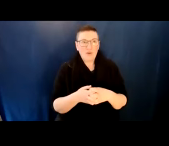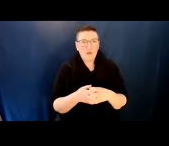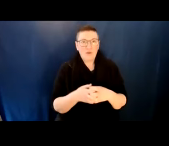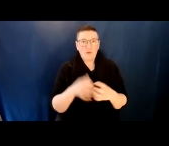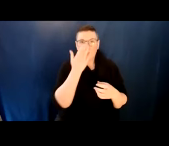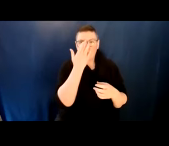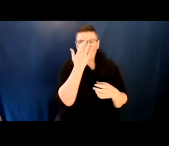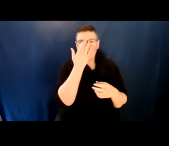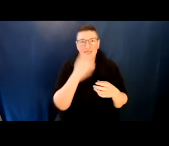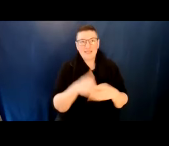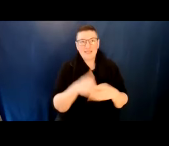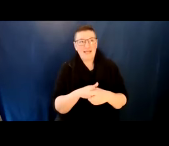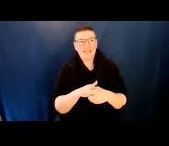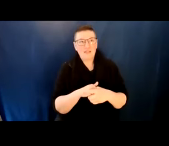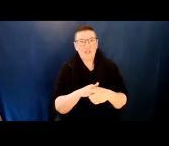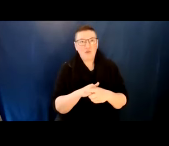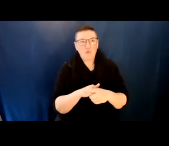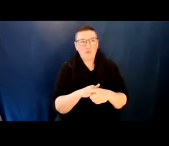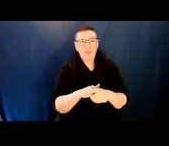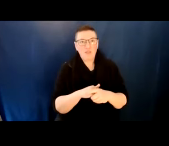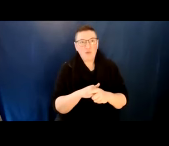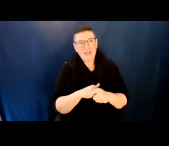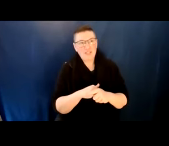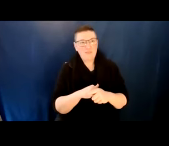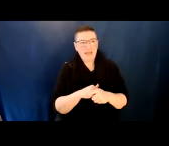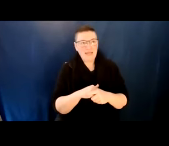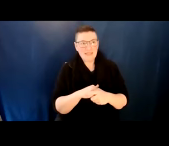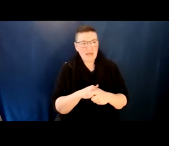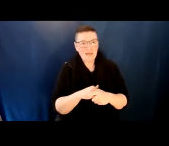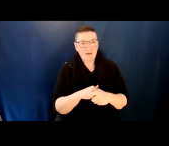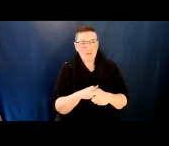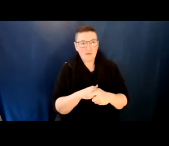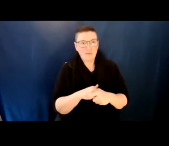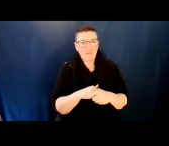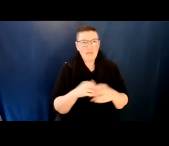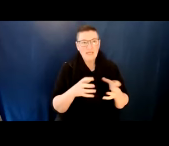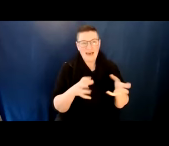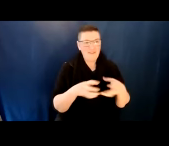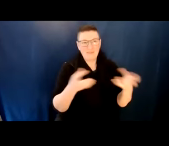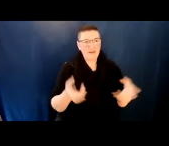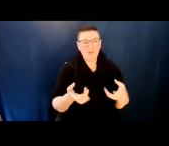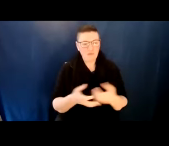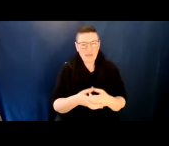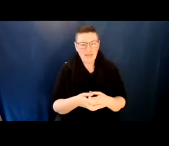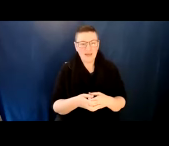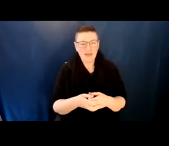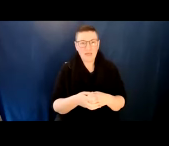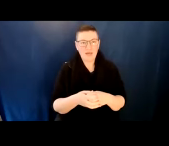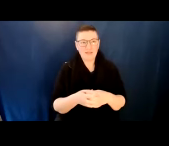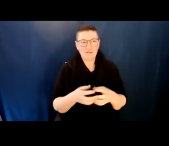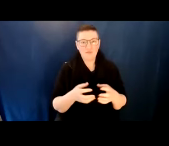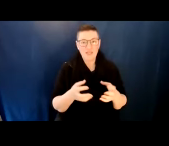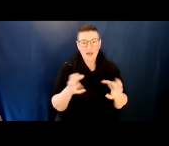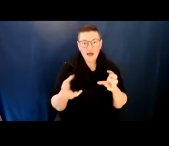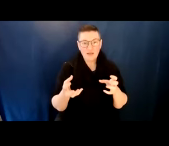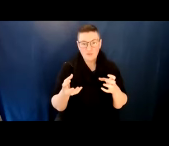So what that means is that you can't just make any sign have any metaphoric meaning, because